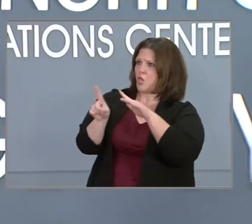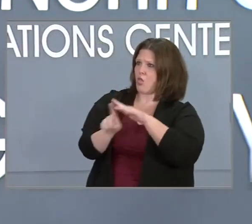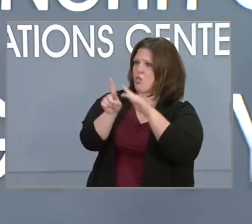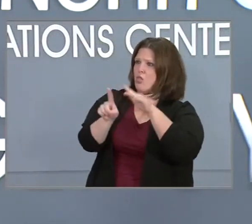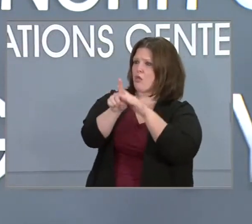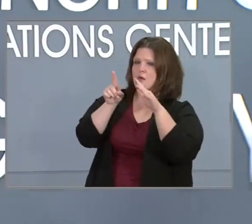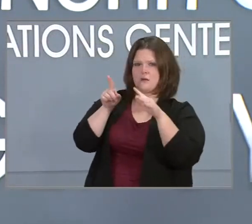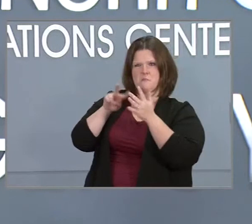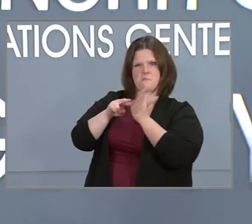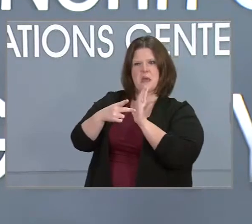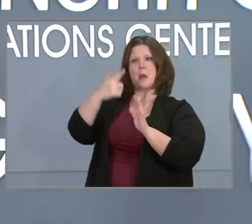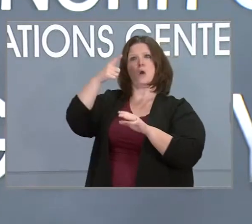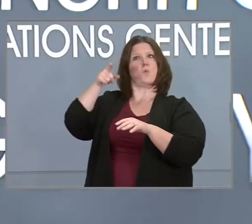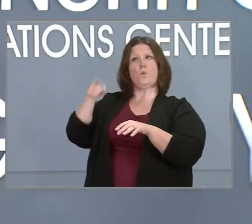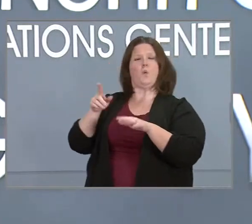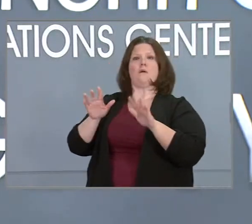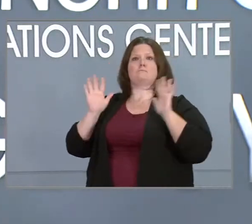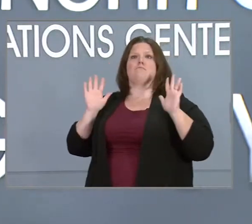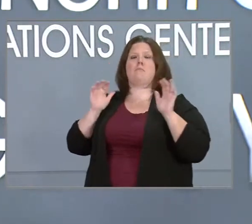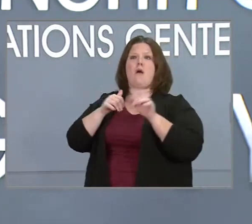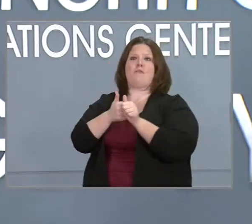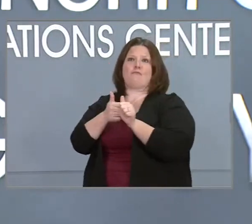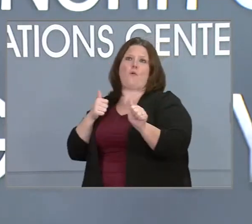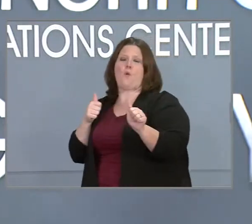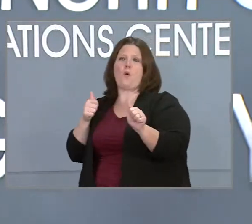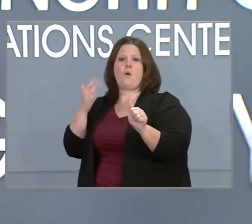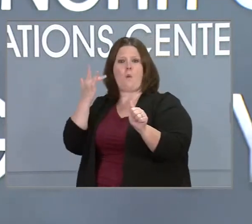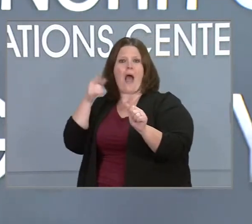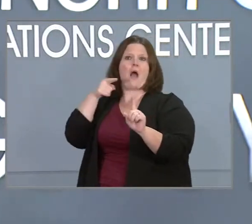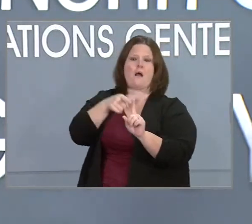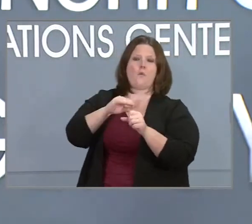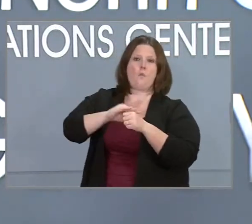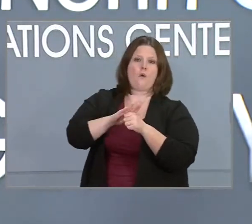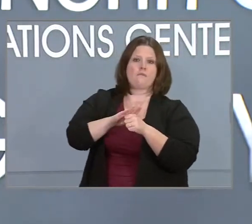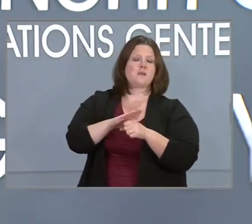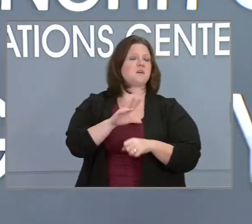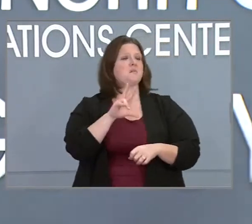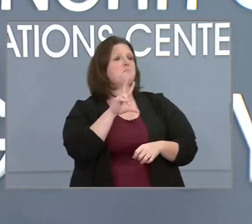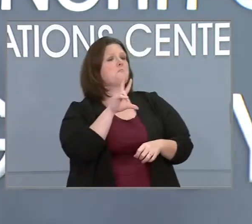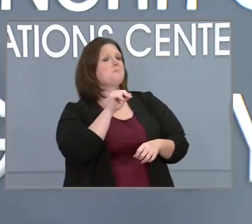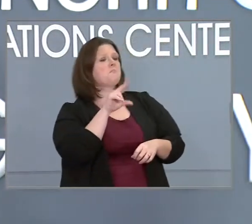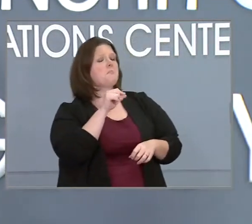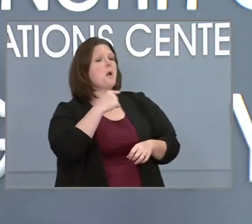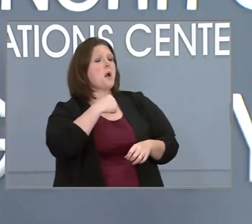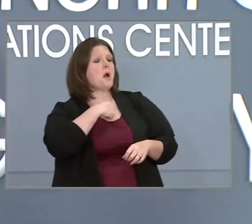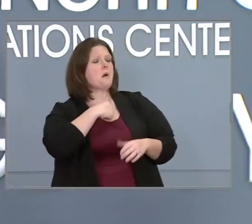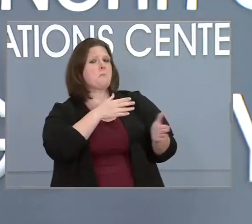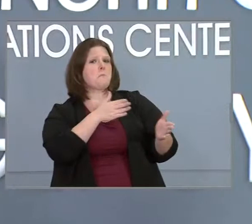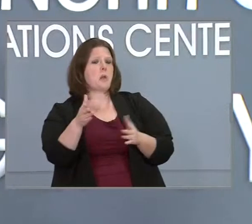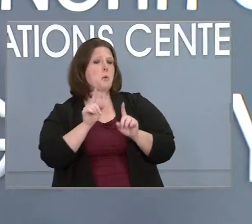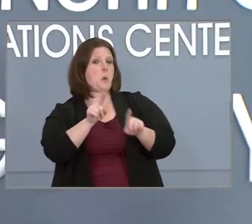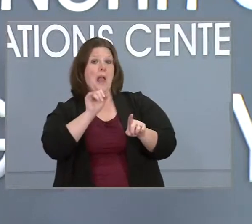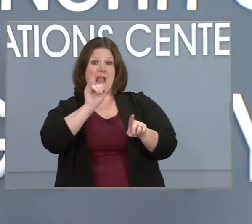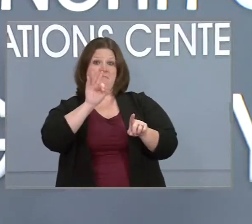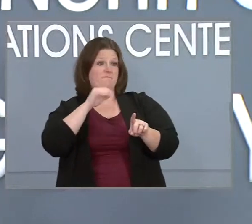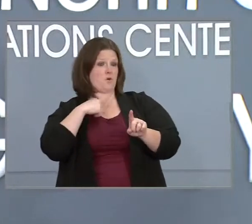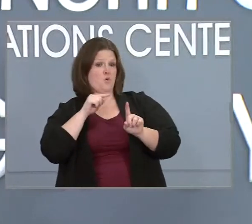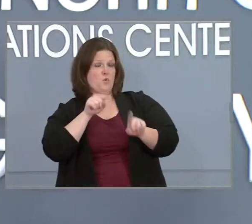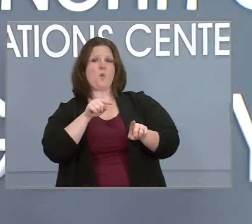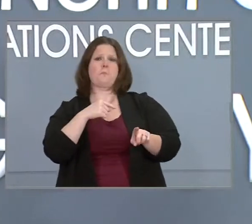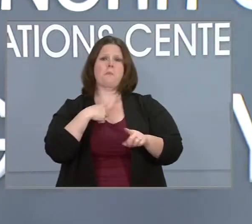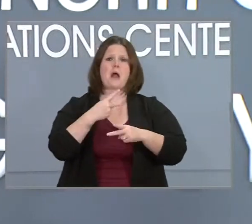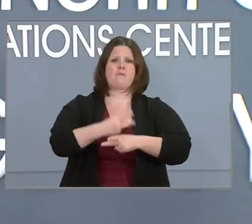to these events? No, it won't. I'll tell you what, though, if I go, I'm going to be careful. And if I'm around a lot of people, even